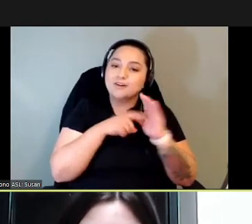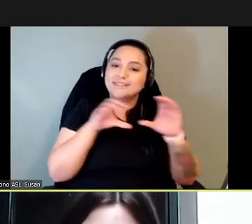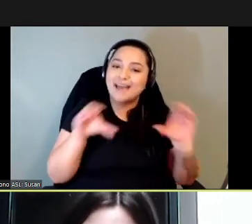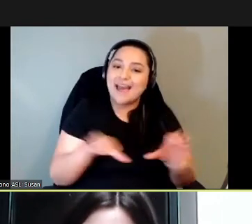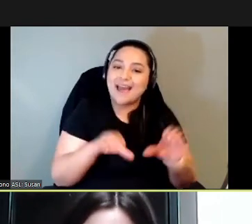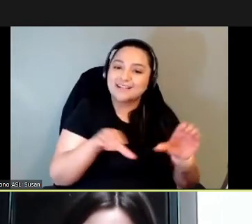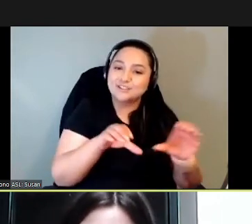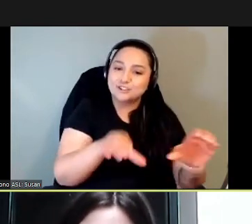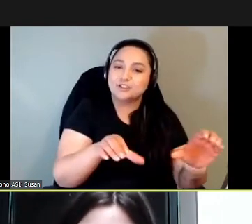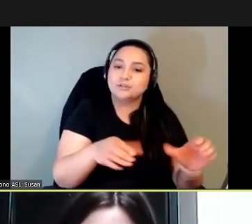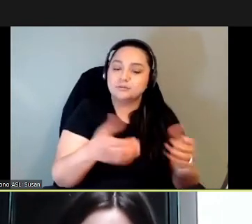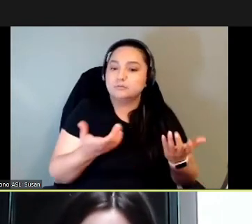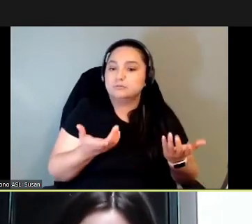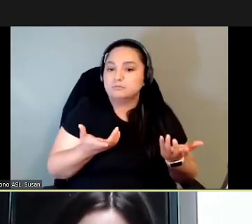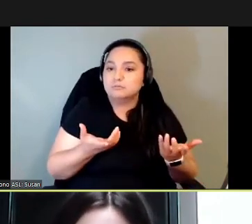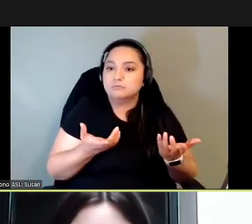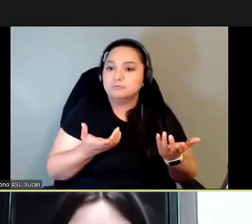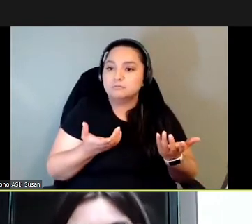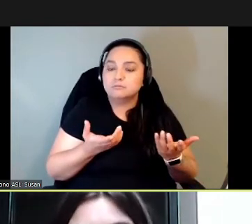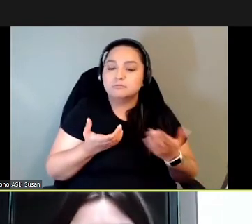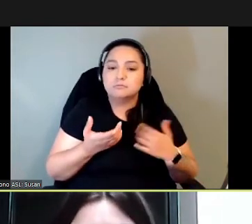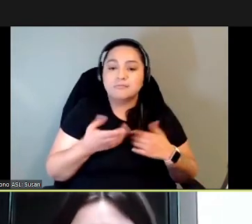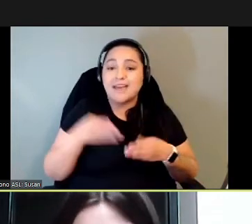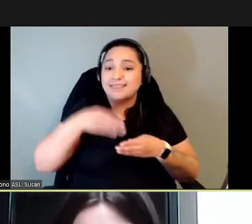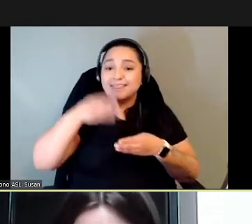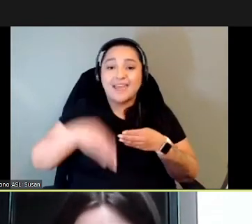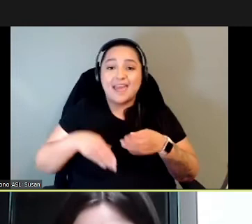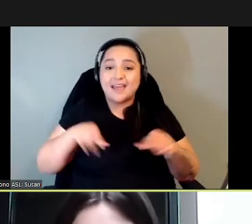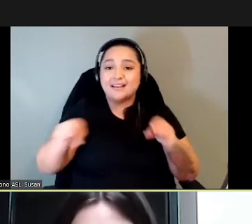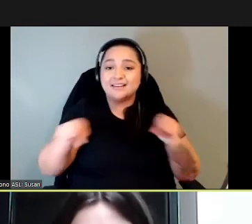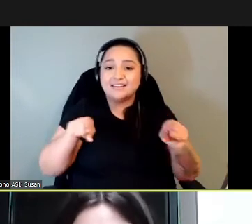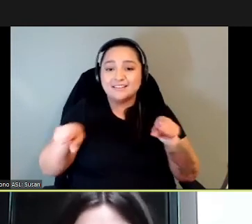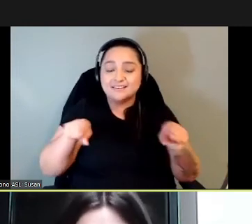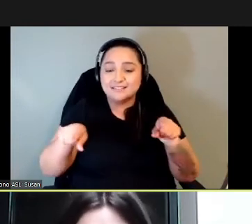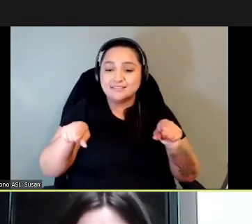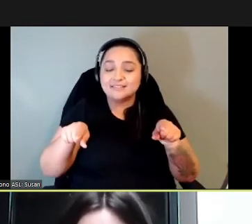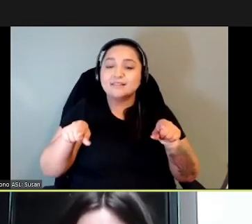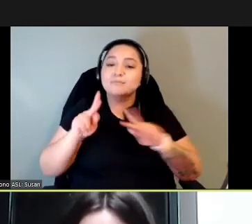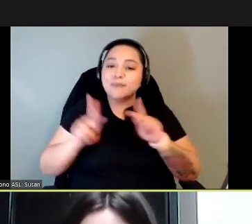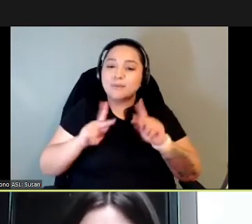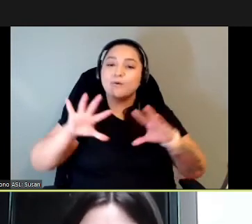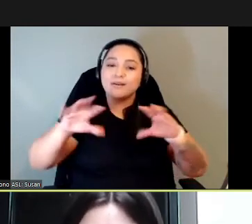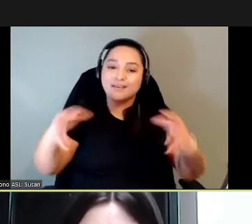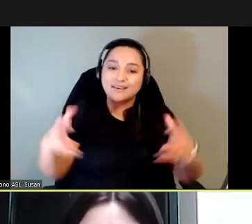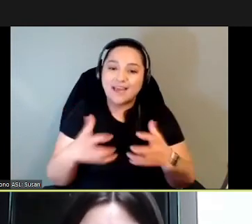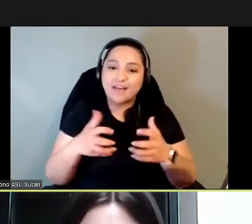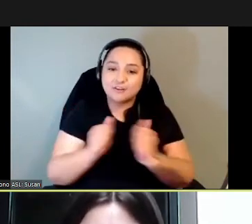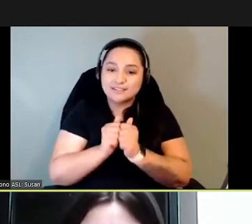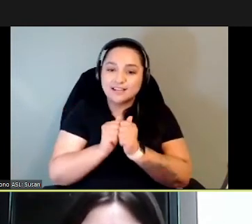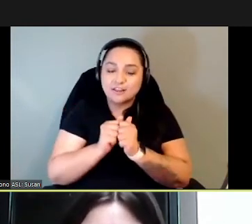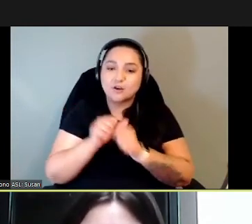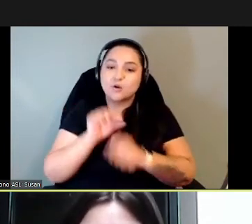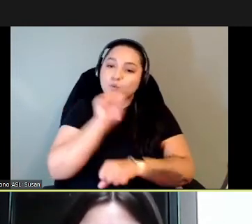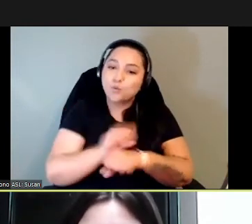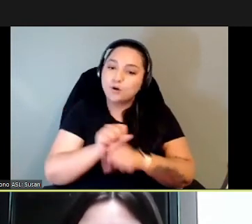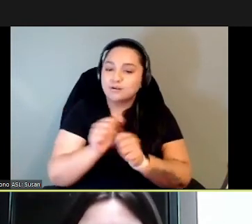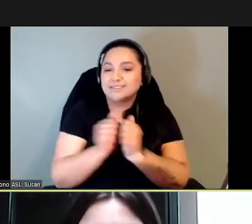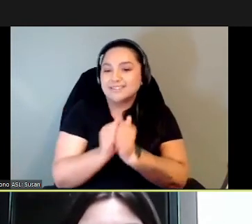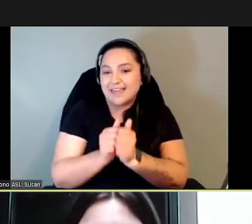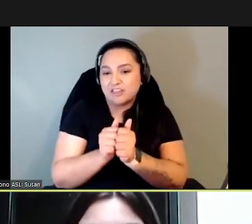no? That at the end they gather together and they work together. So it can have kind of